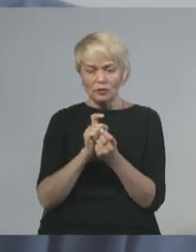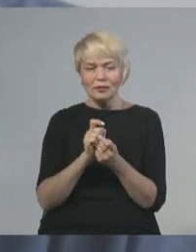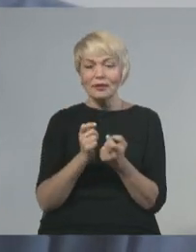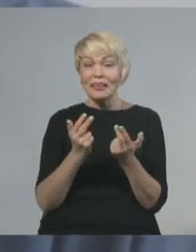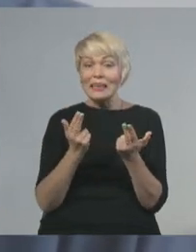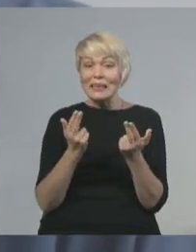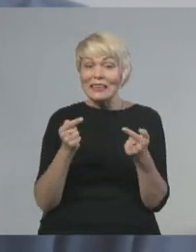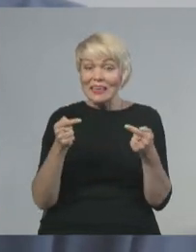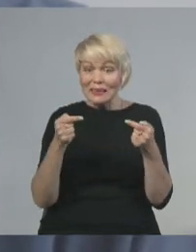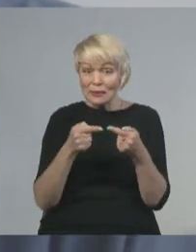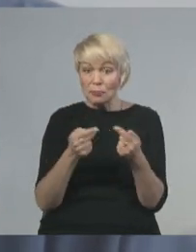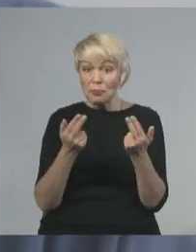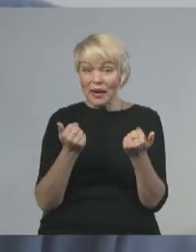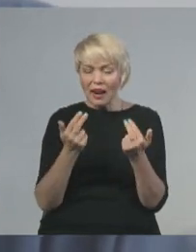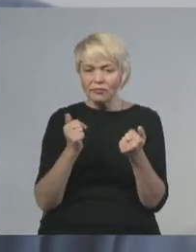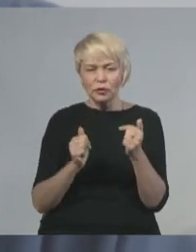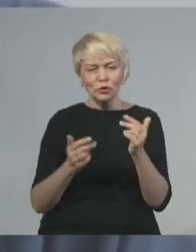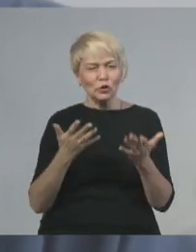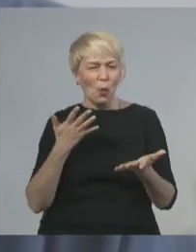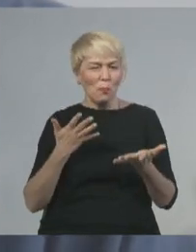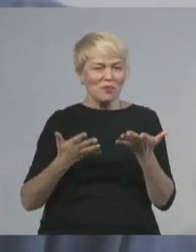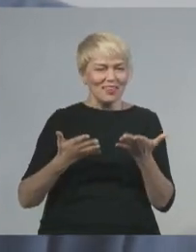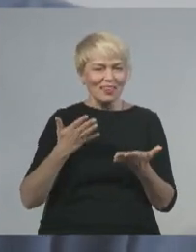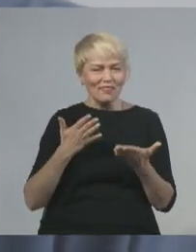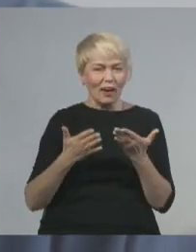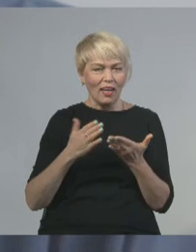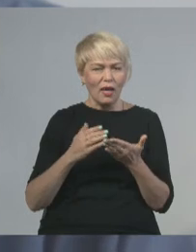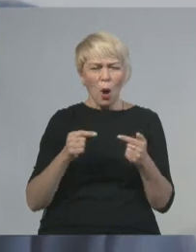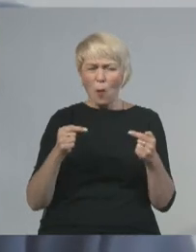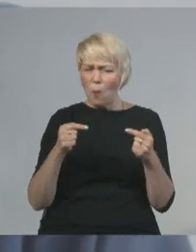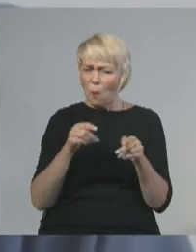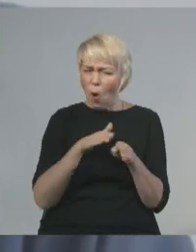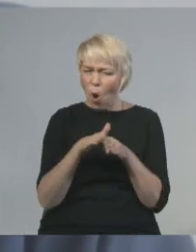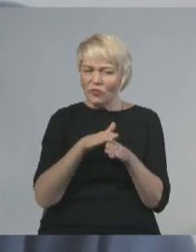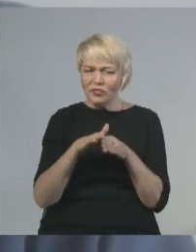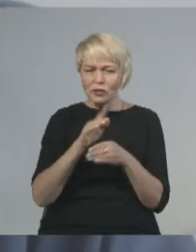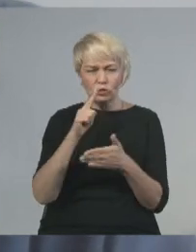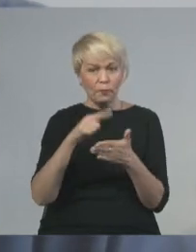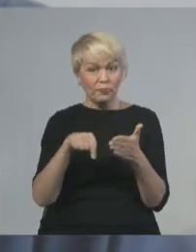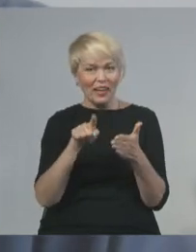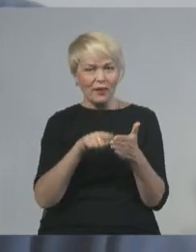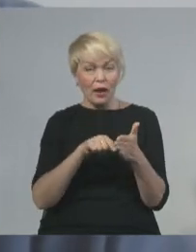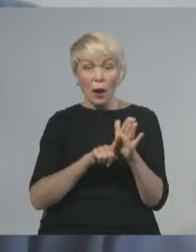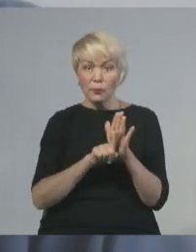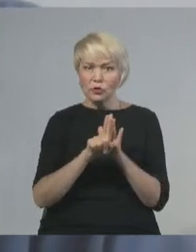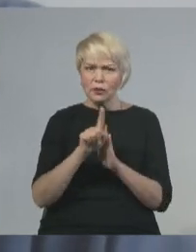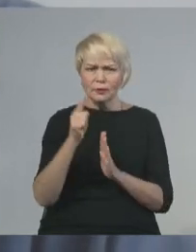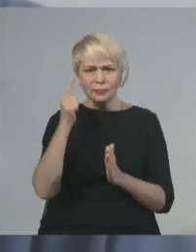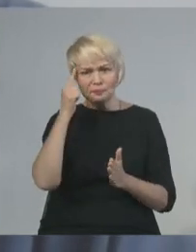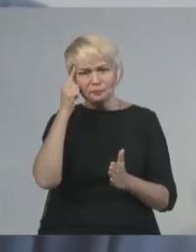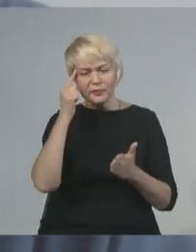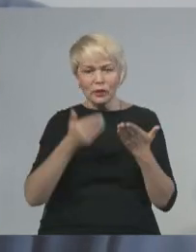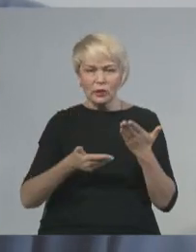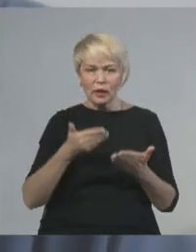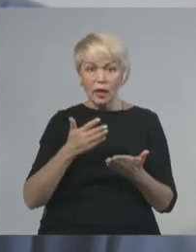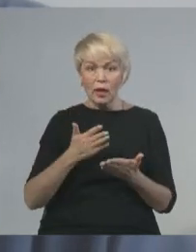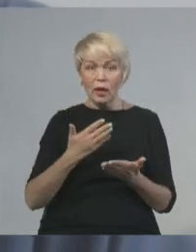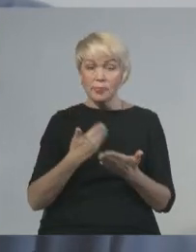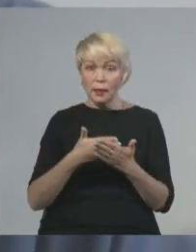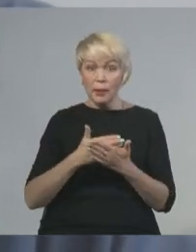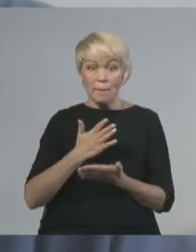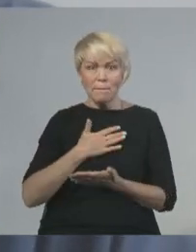believe these things fully but for example my own uncle who is a normal